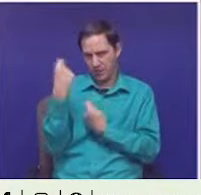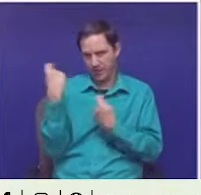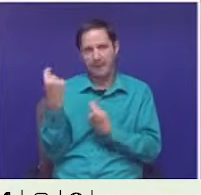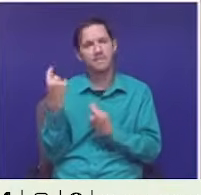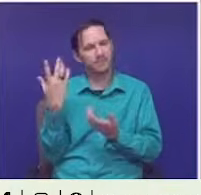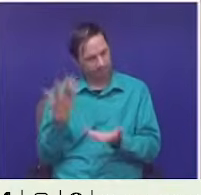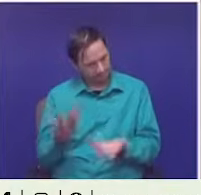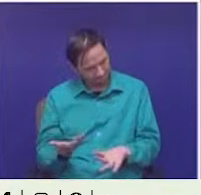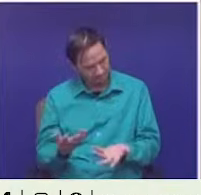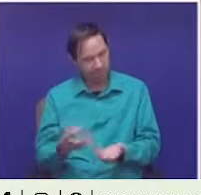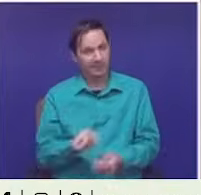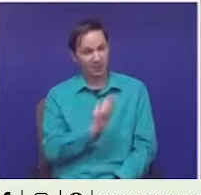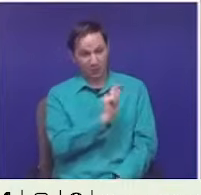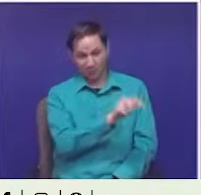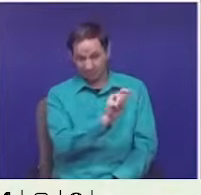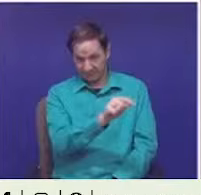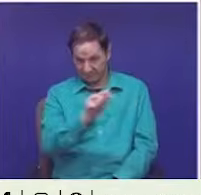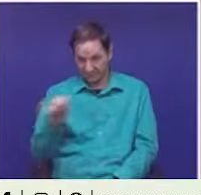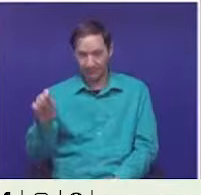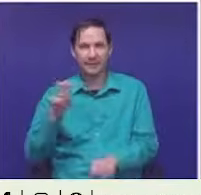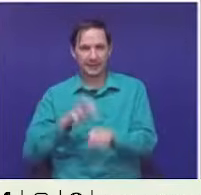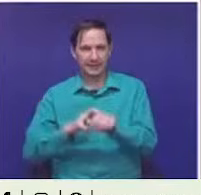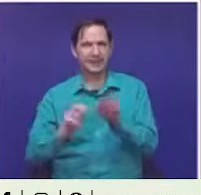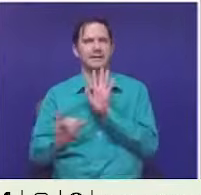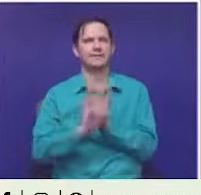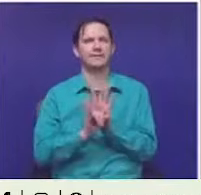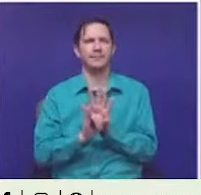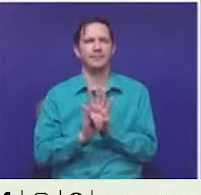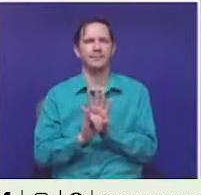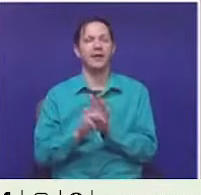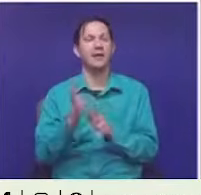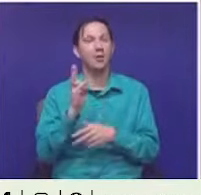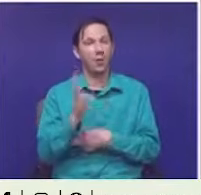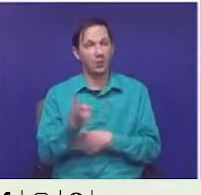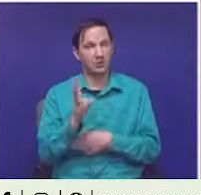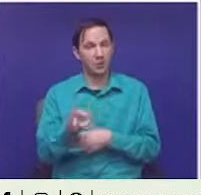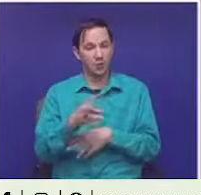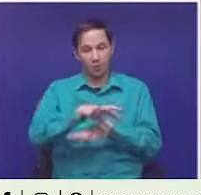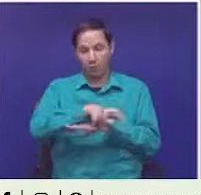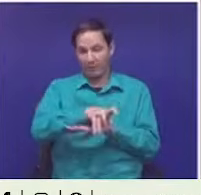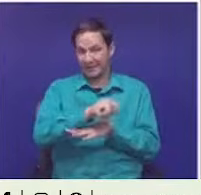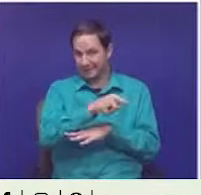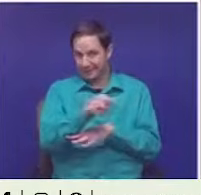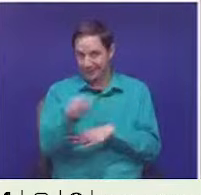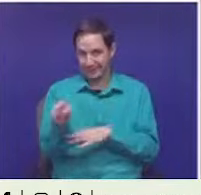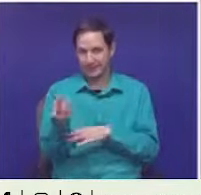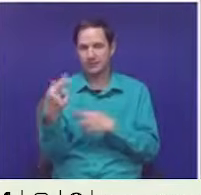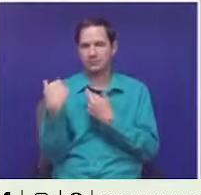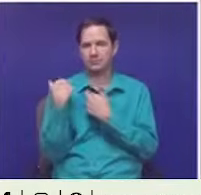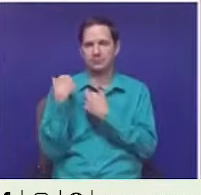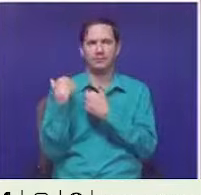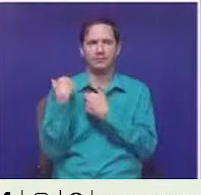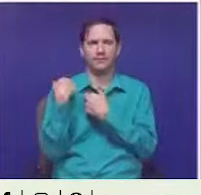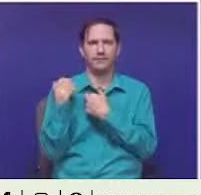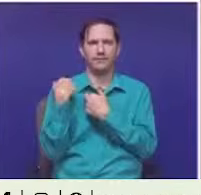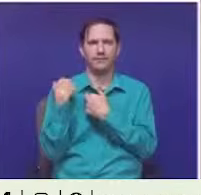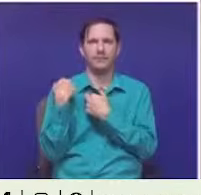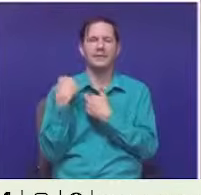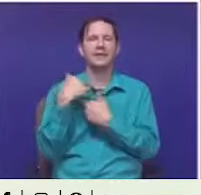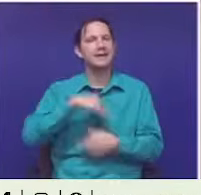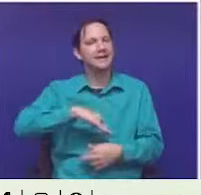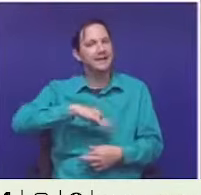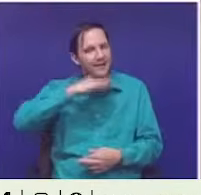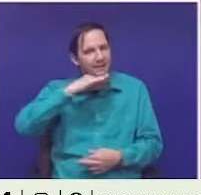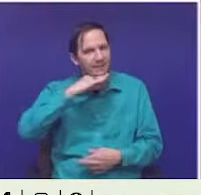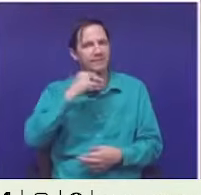are responsible for identifying those learners, and then provinces are also responsible for allocating the adequate amount